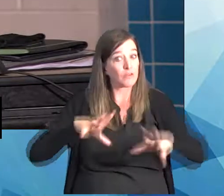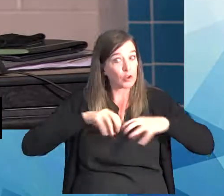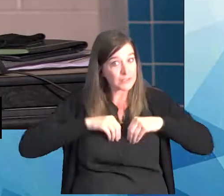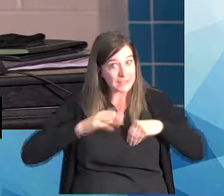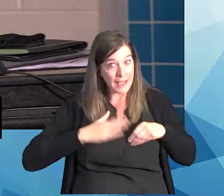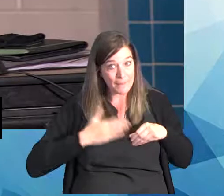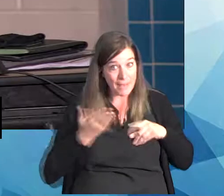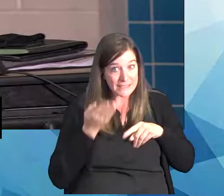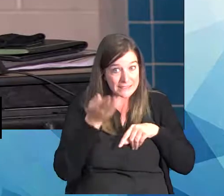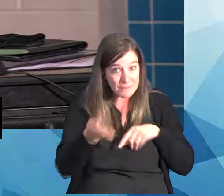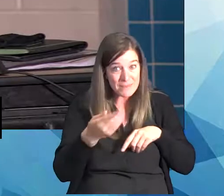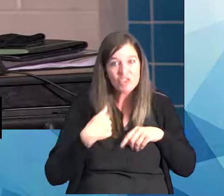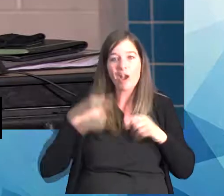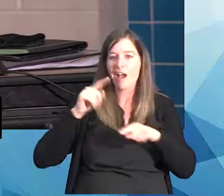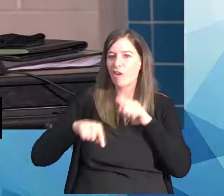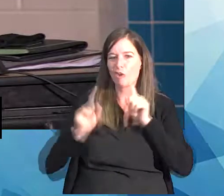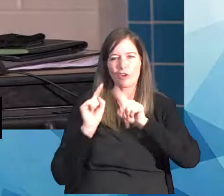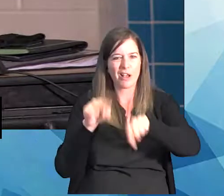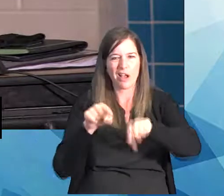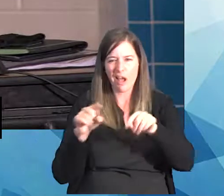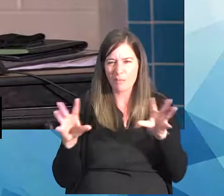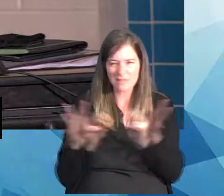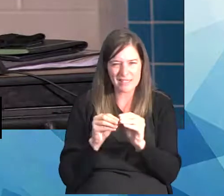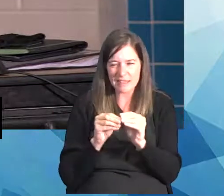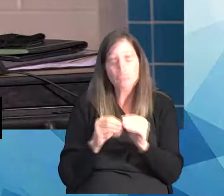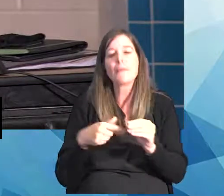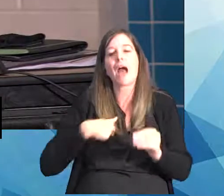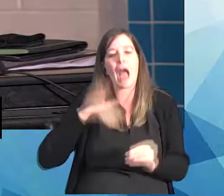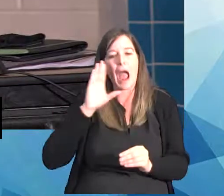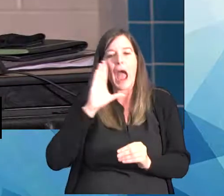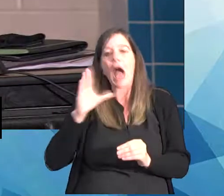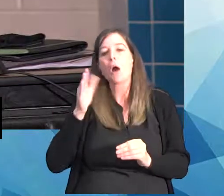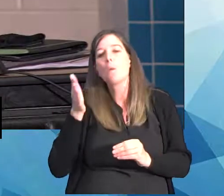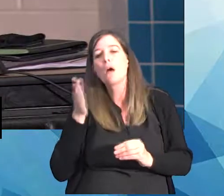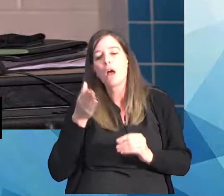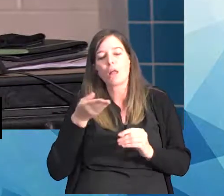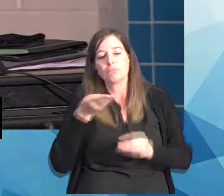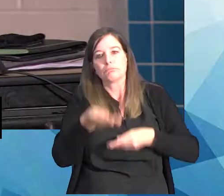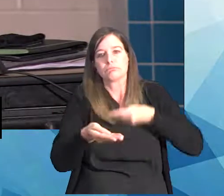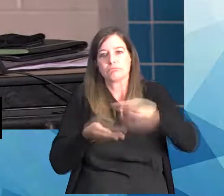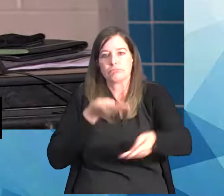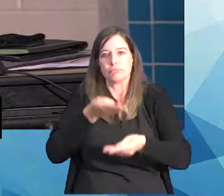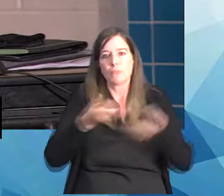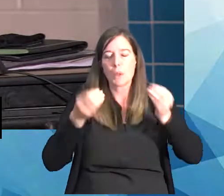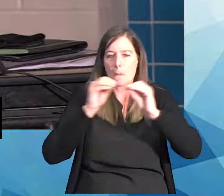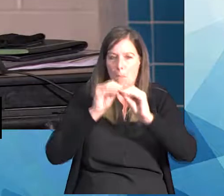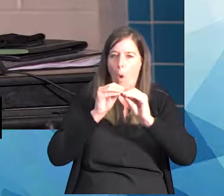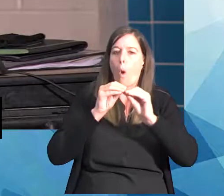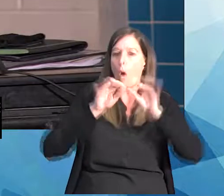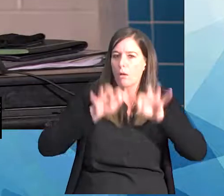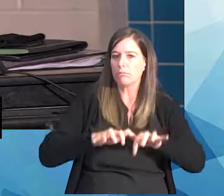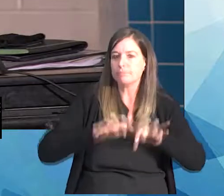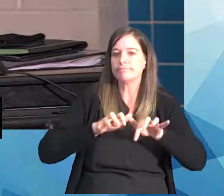more submissions for subsequent meetings on where I believe the board should turn their attention.